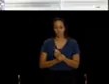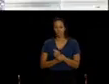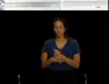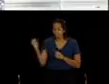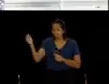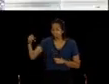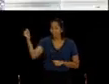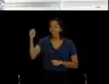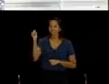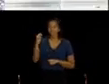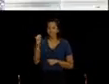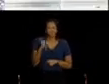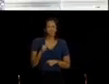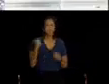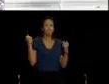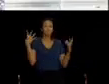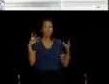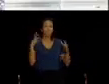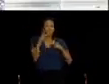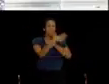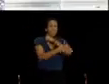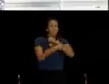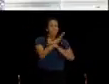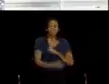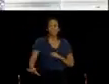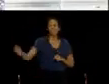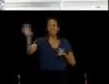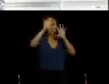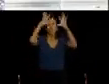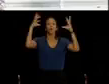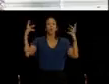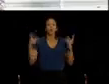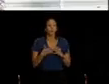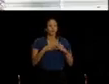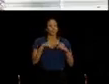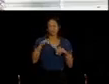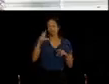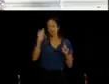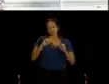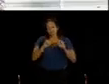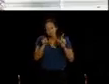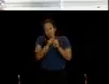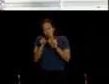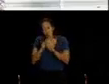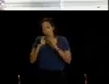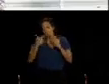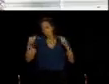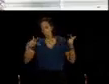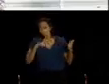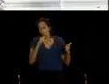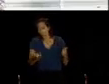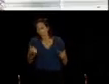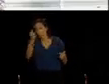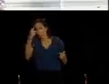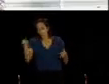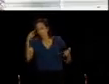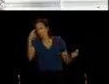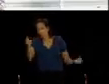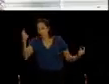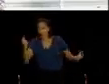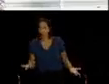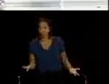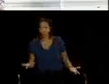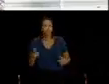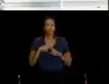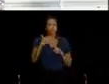Yeah, they were talking about it all around the world in languages I do not understand. I just knew from other people that it was